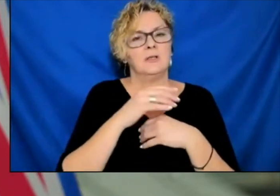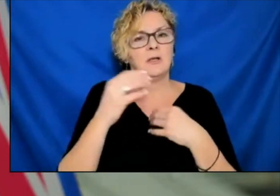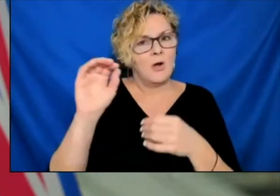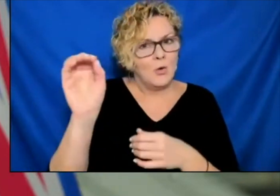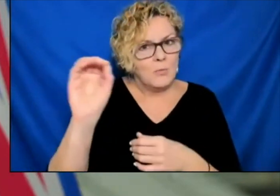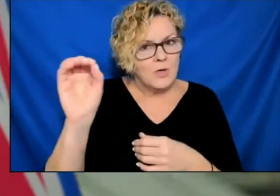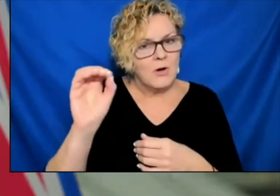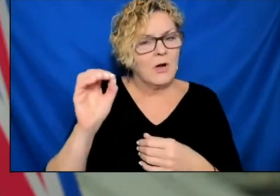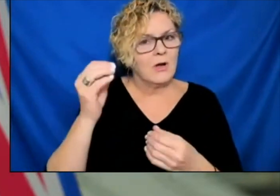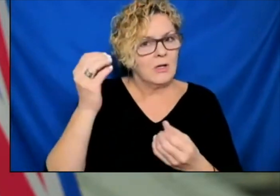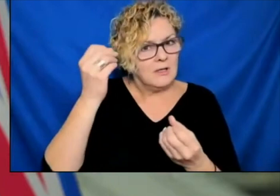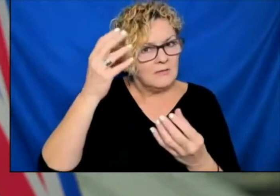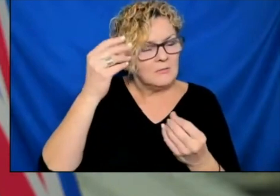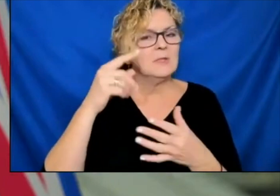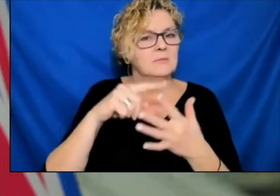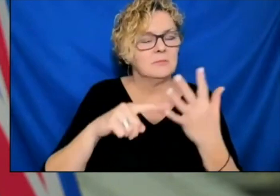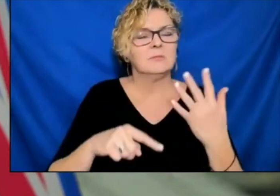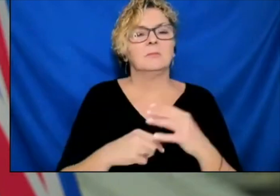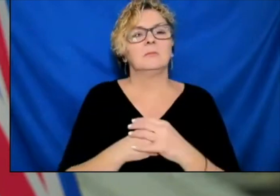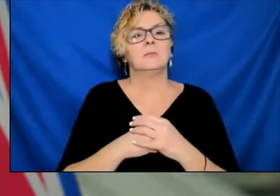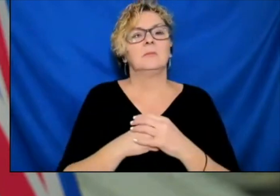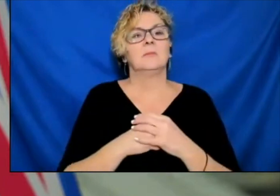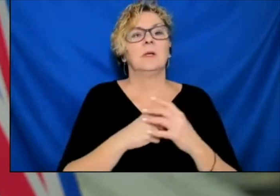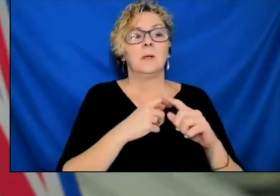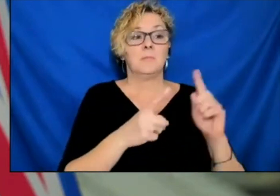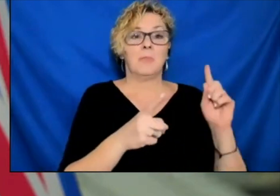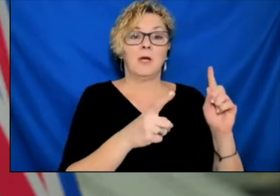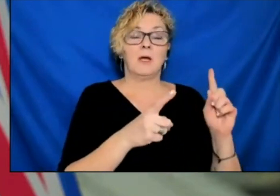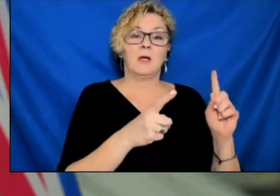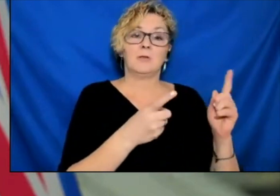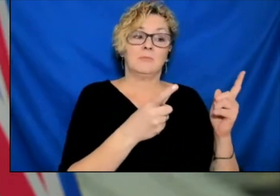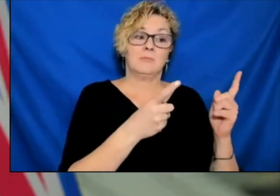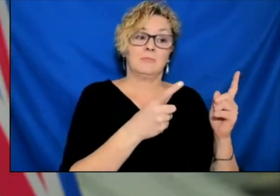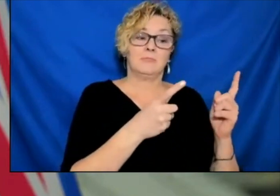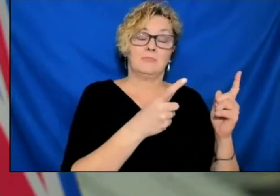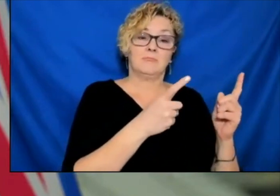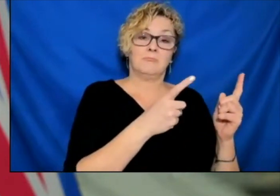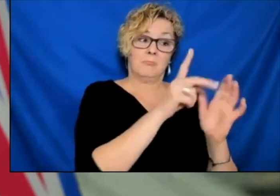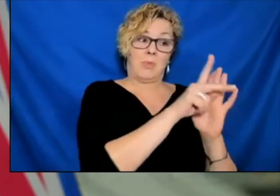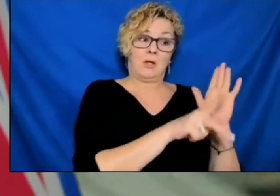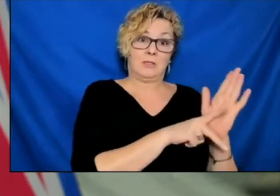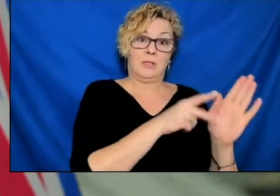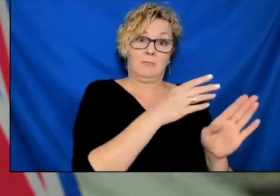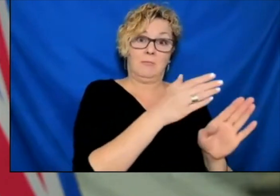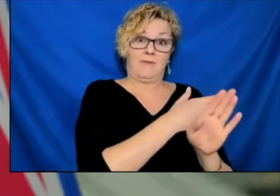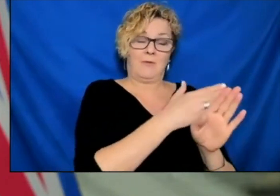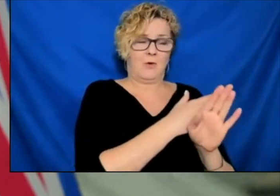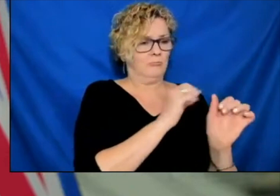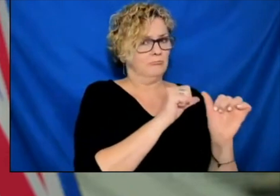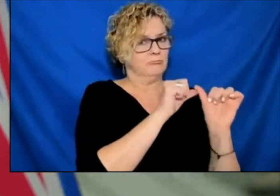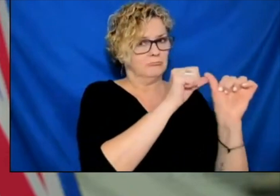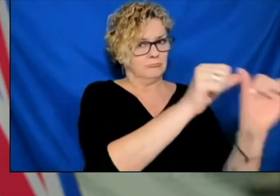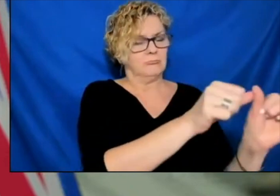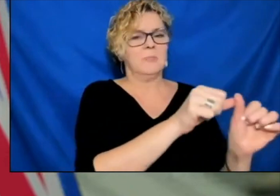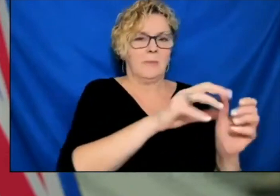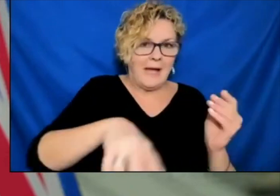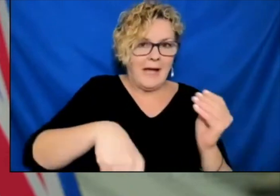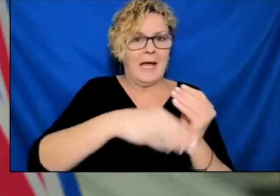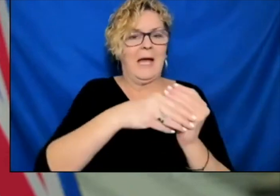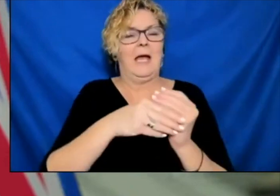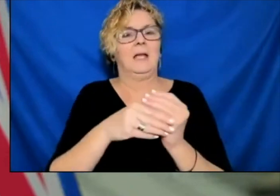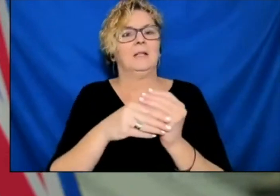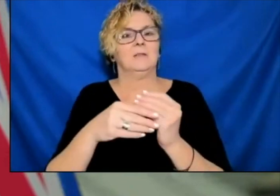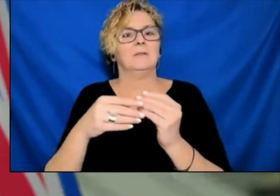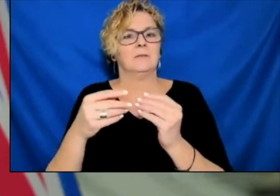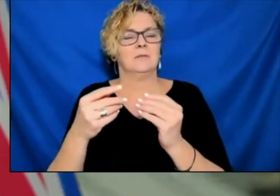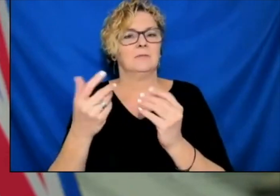have continued to reduce the spread of the virus. Many of these measures will look very familiar as they were part of our